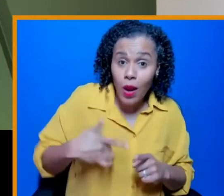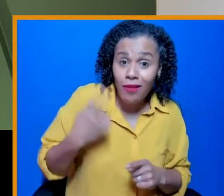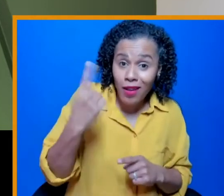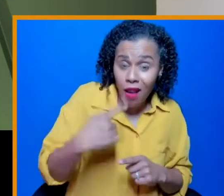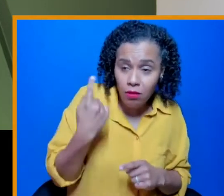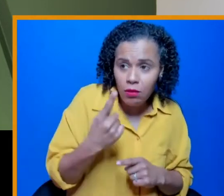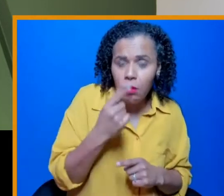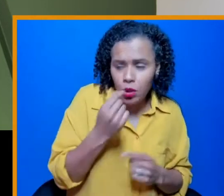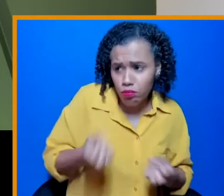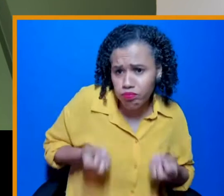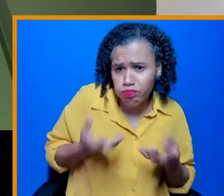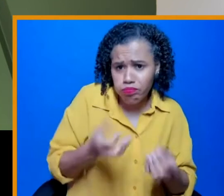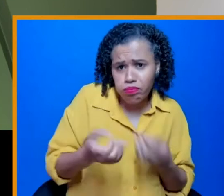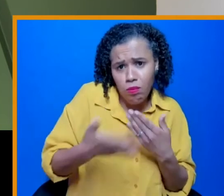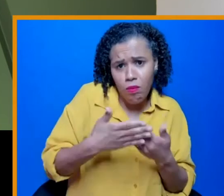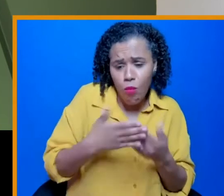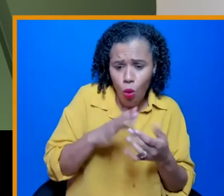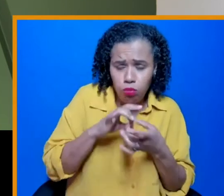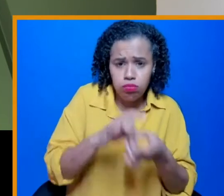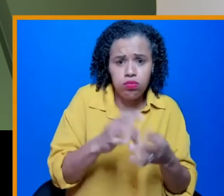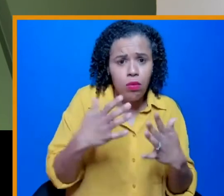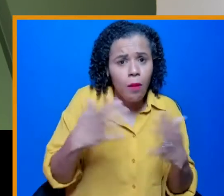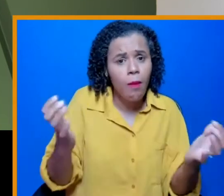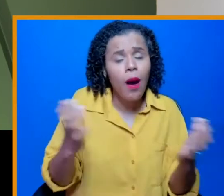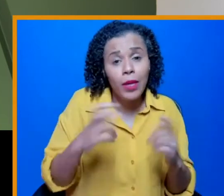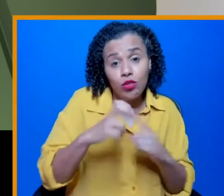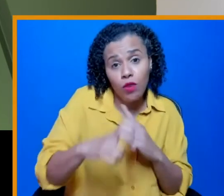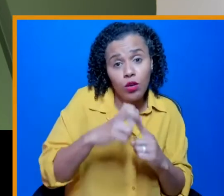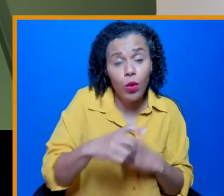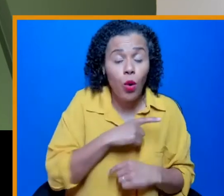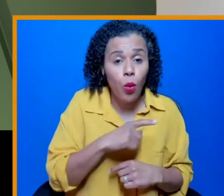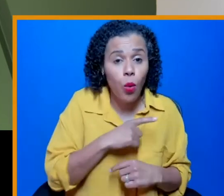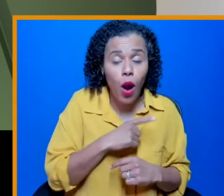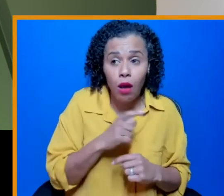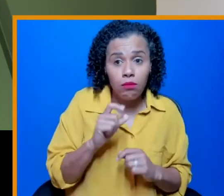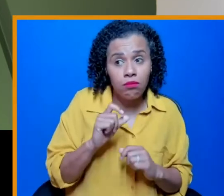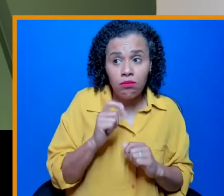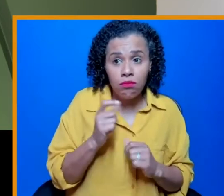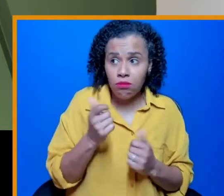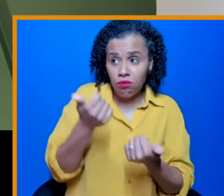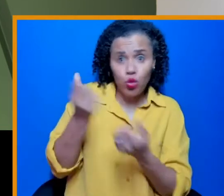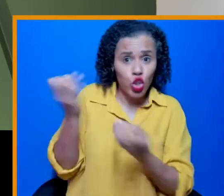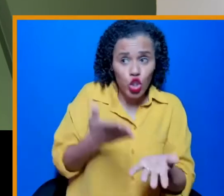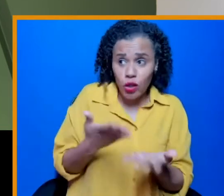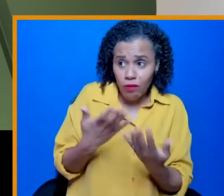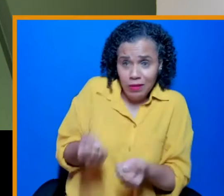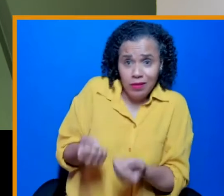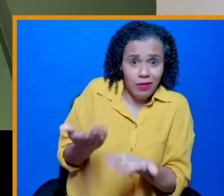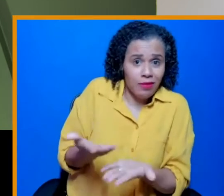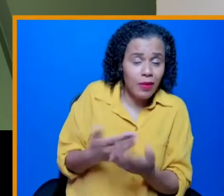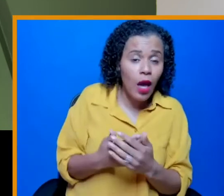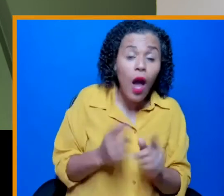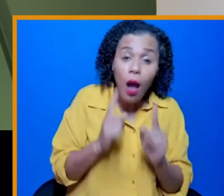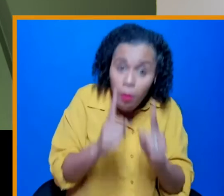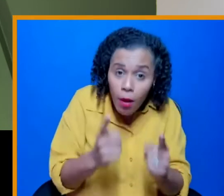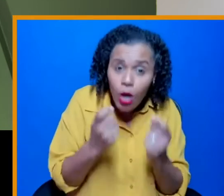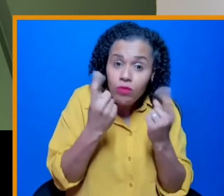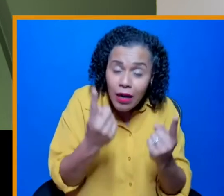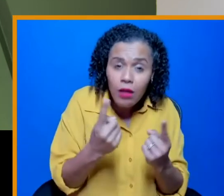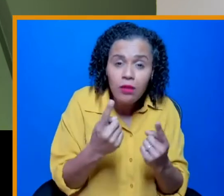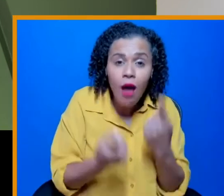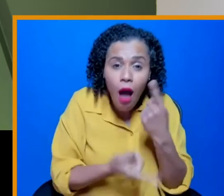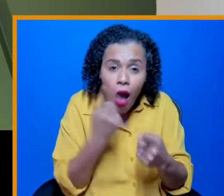to spend more on public transport simply because there are good services to use. Whereas I realise that in many other